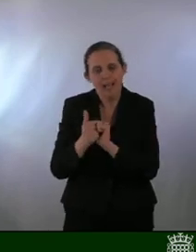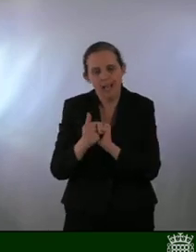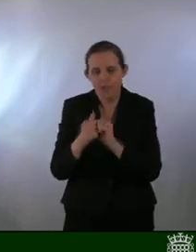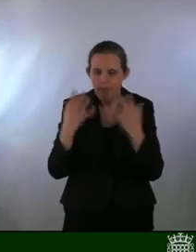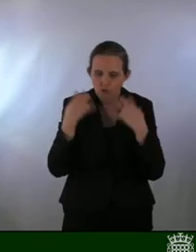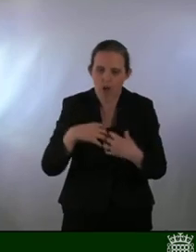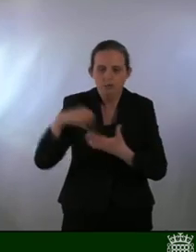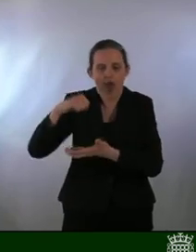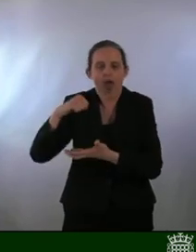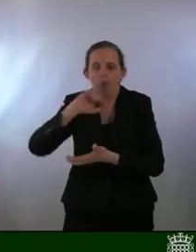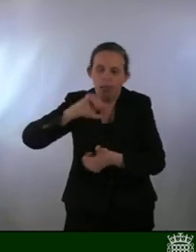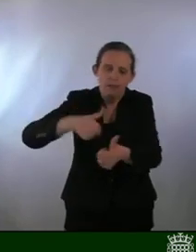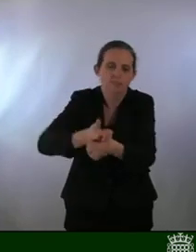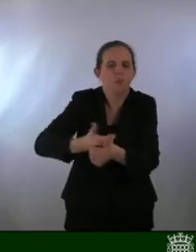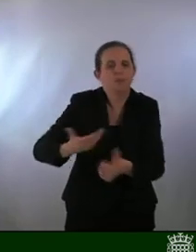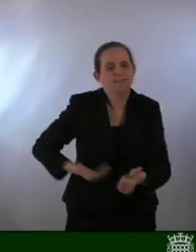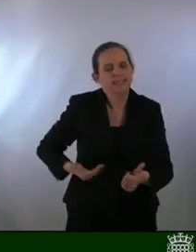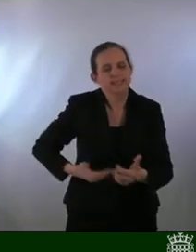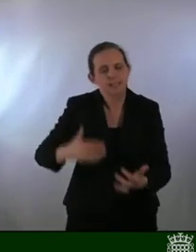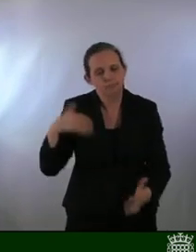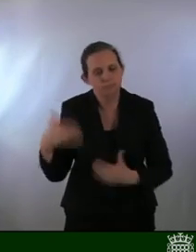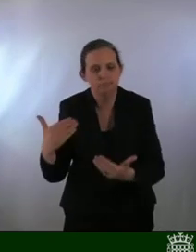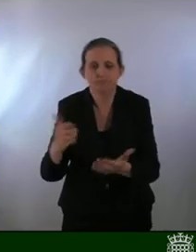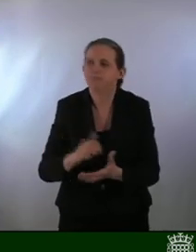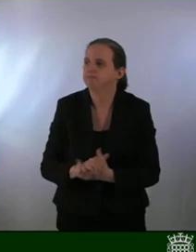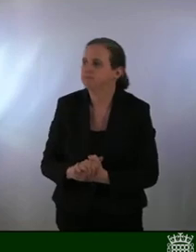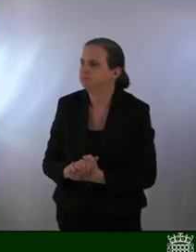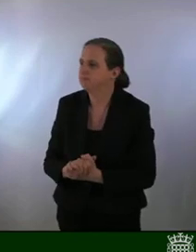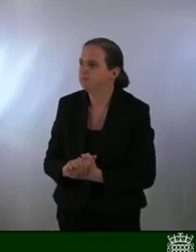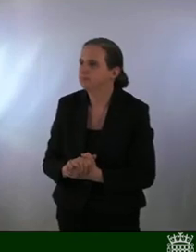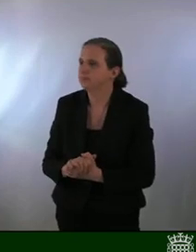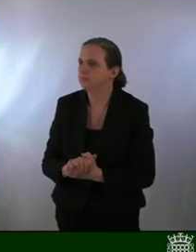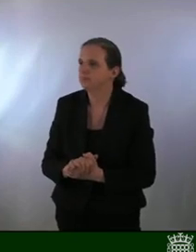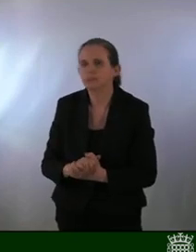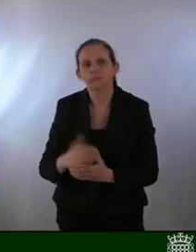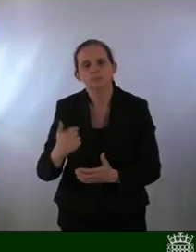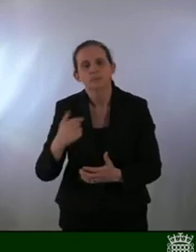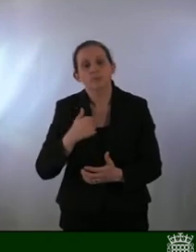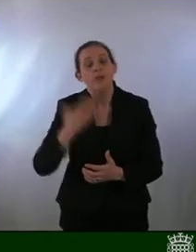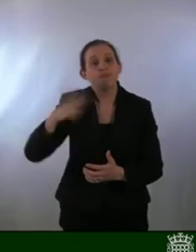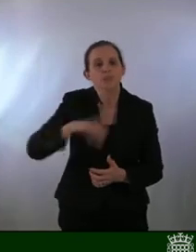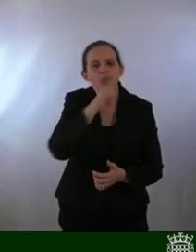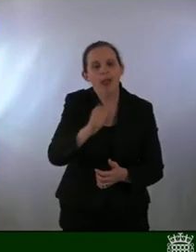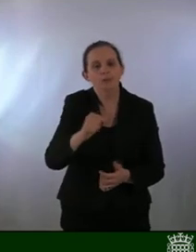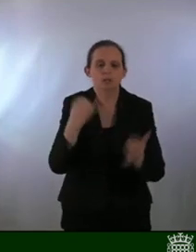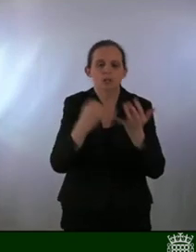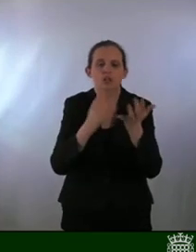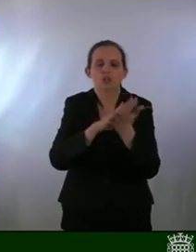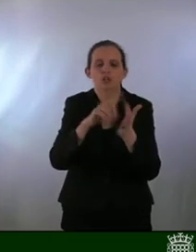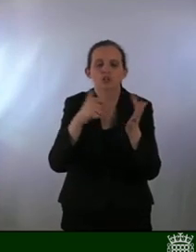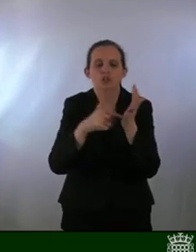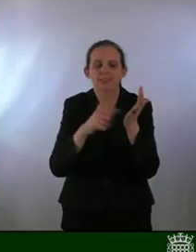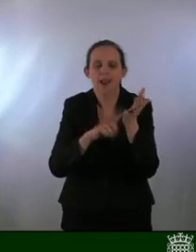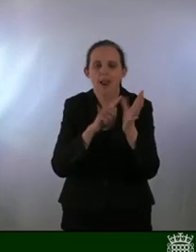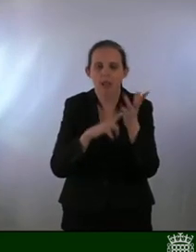work to support these businesses. Mr. Speaker, in Shetland we have 15 of the